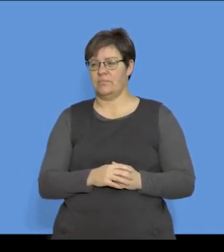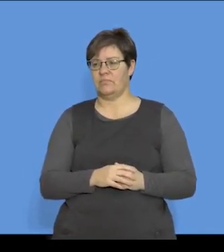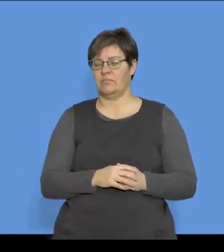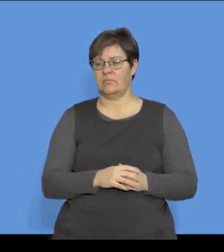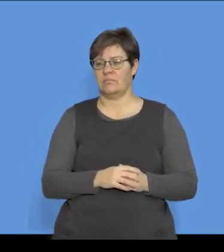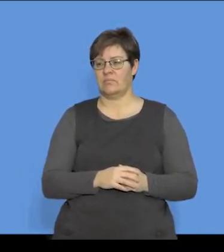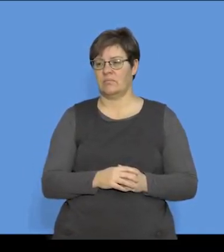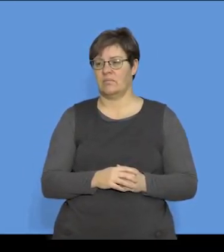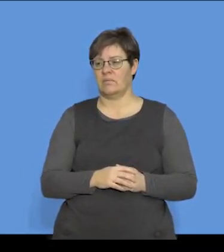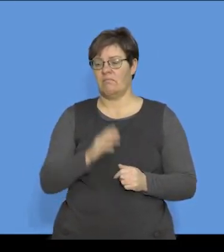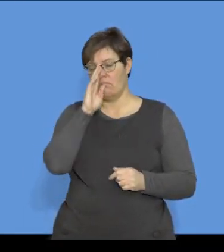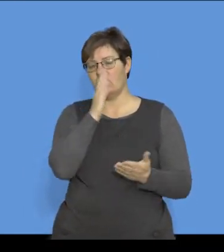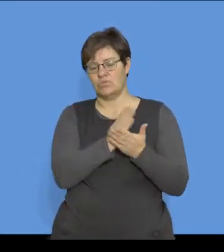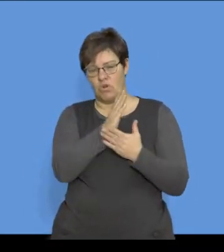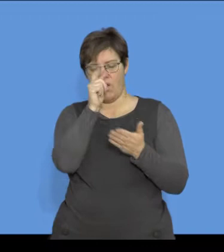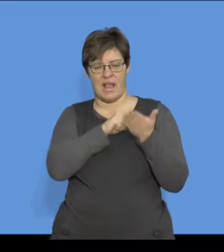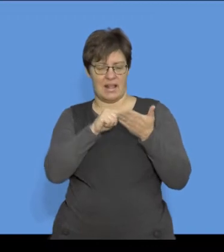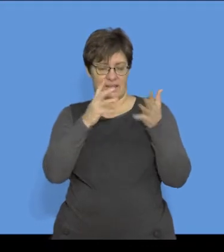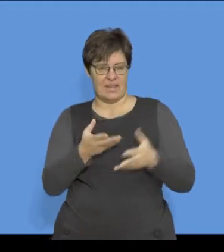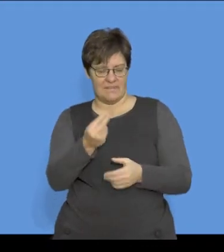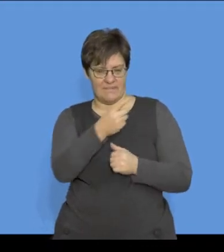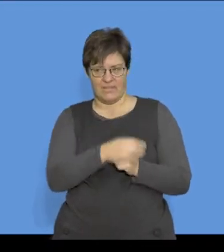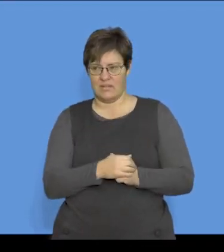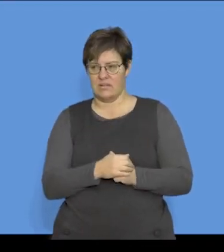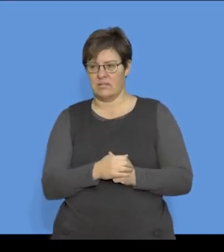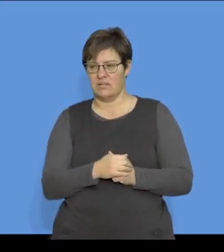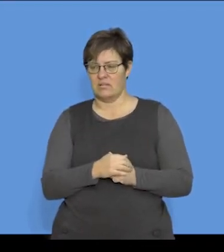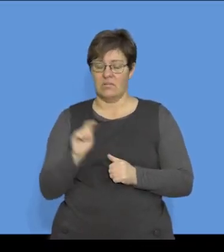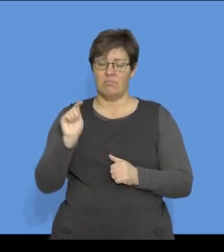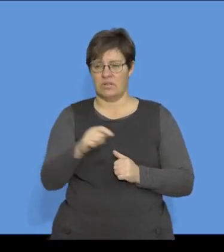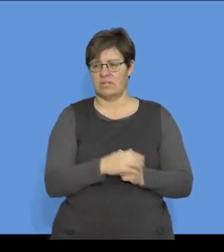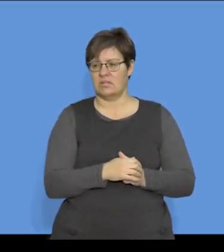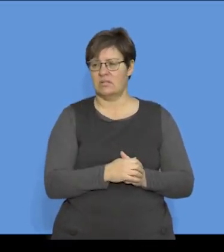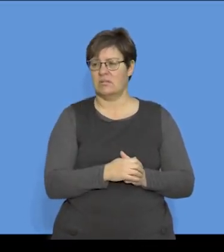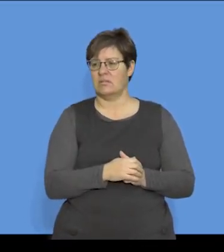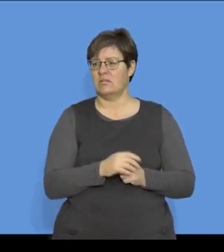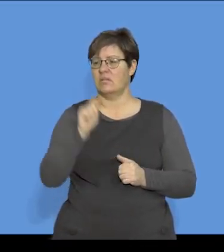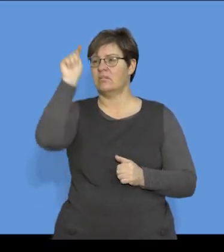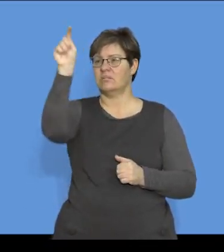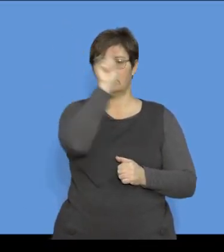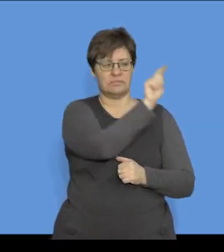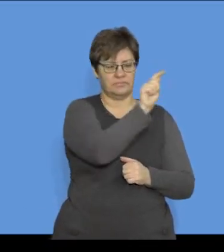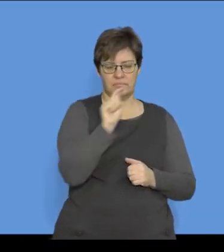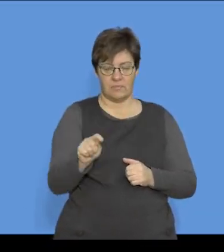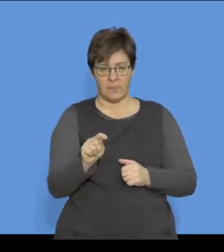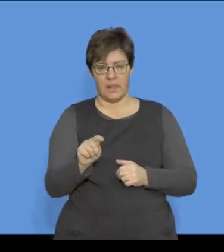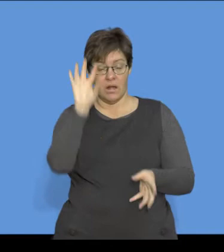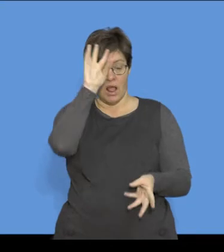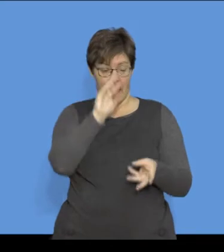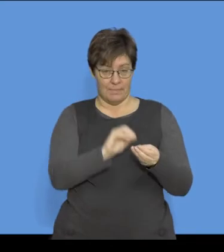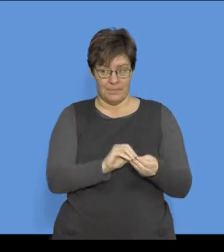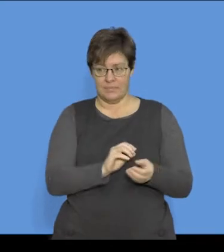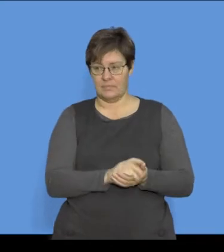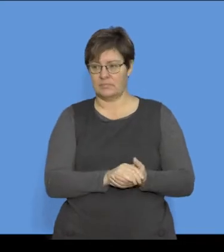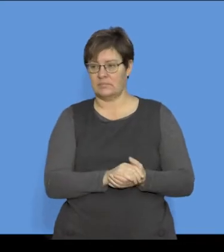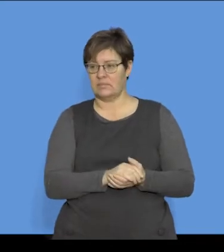And I'm sure you guys have your calculators there. If you were to press maybe these numbers, these angles that I have here, angle A,